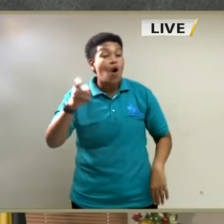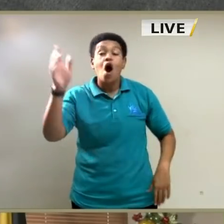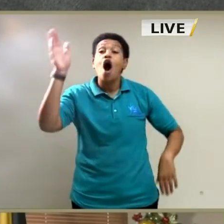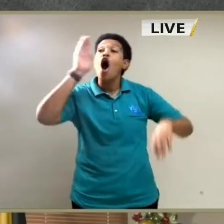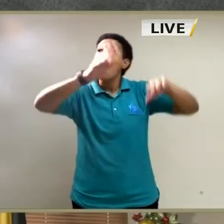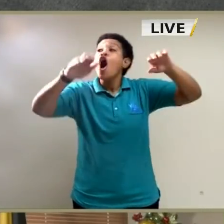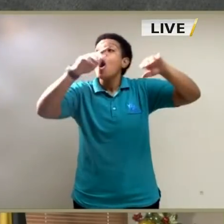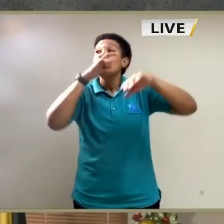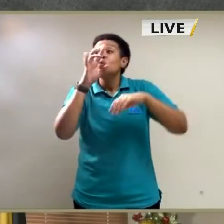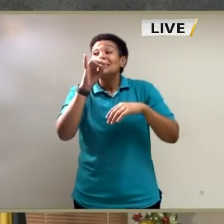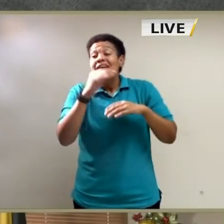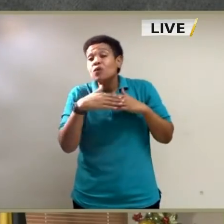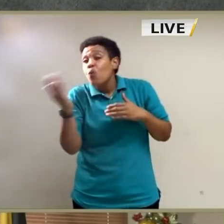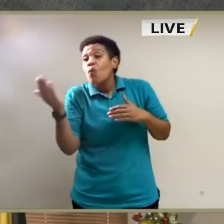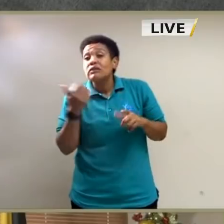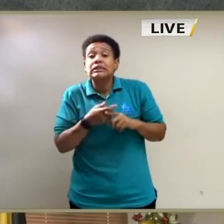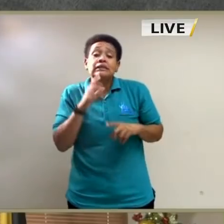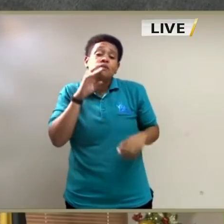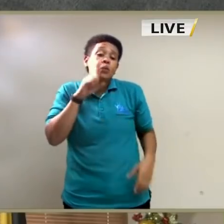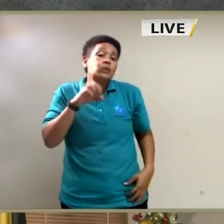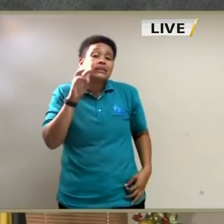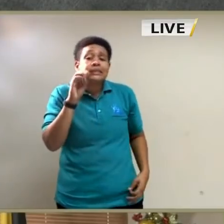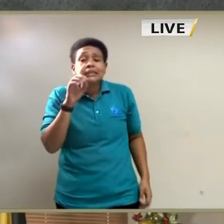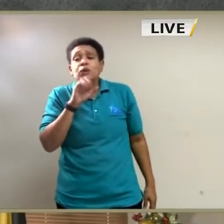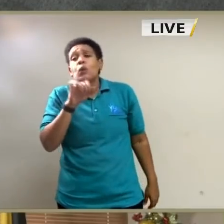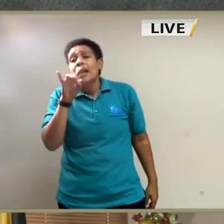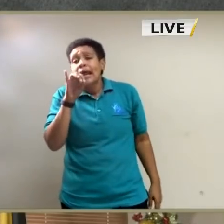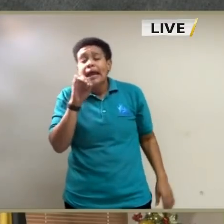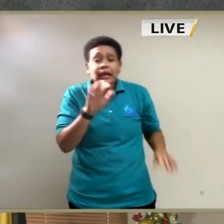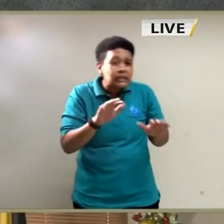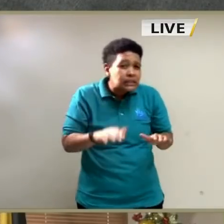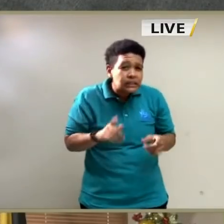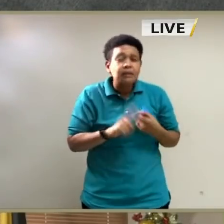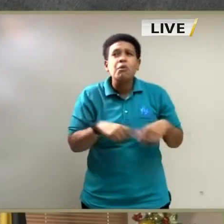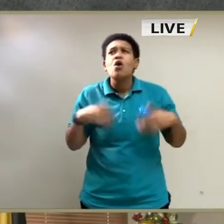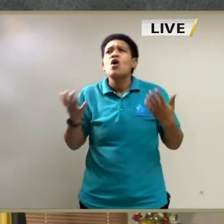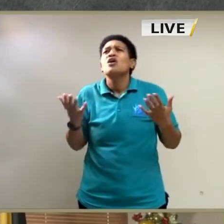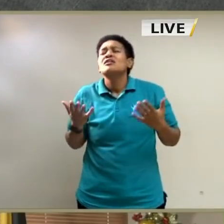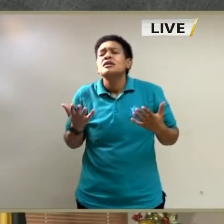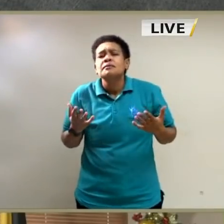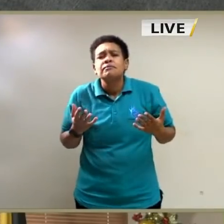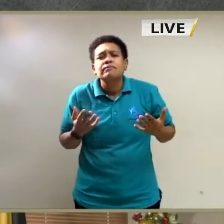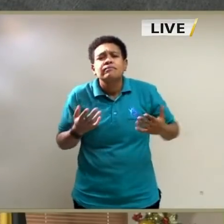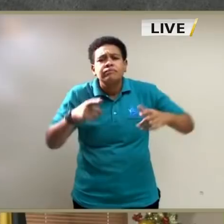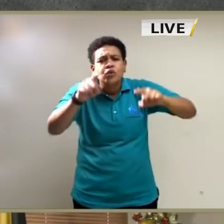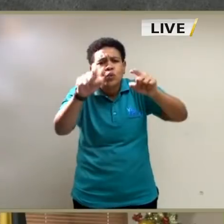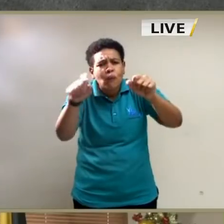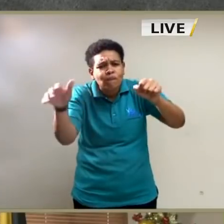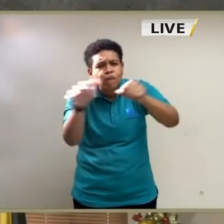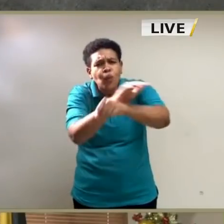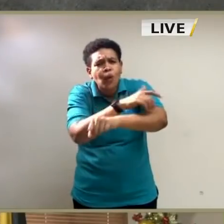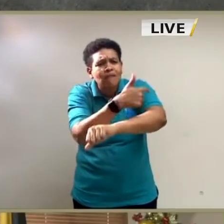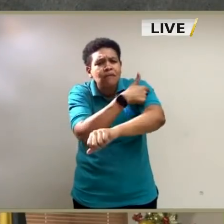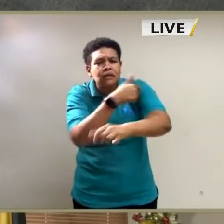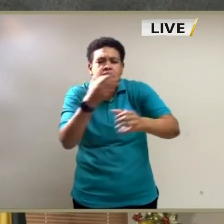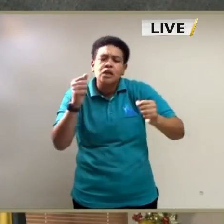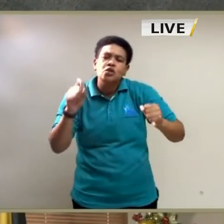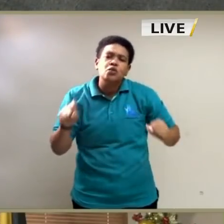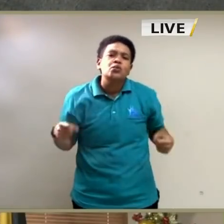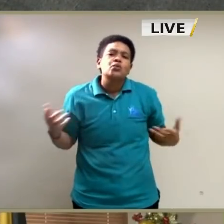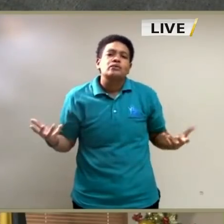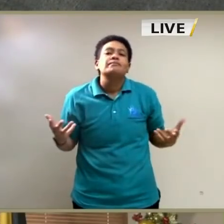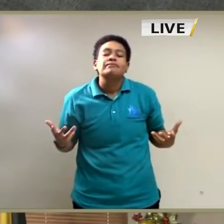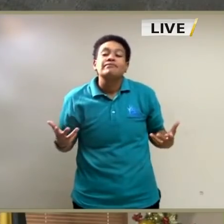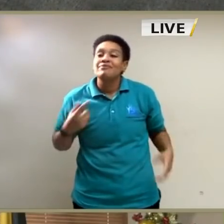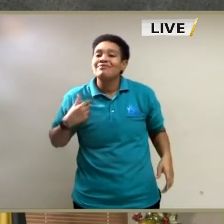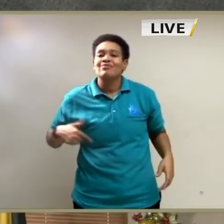70s or 60s or 80s or to be fully vaccinated. And